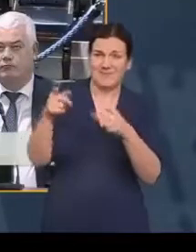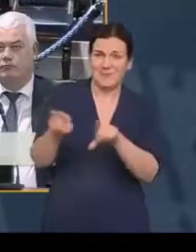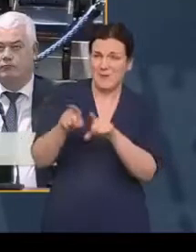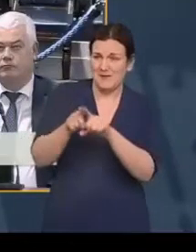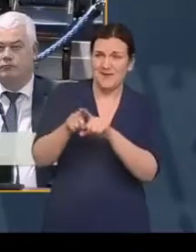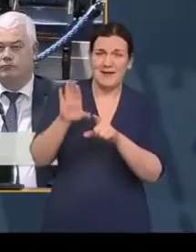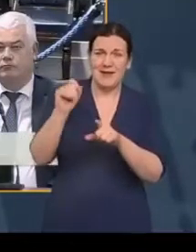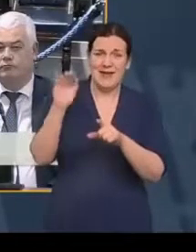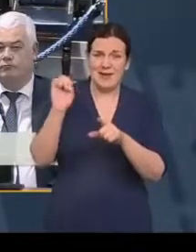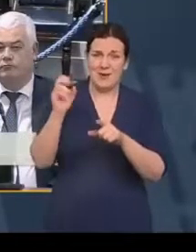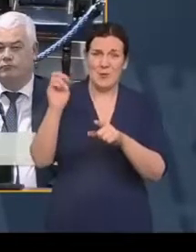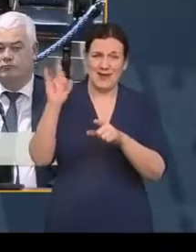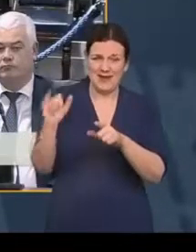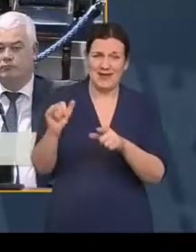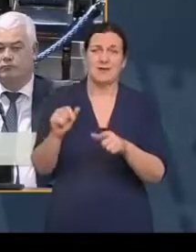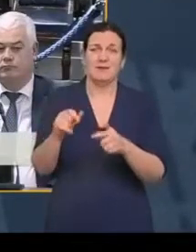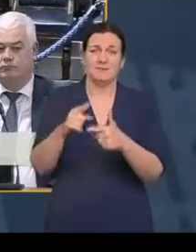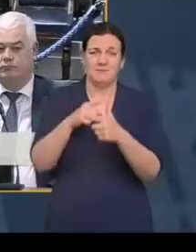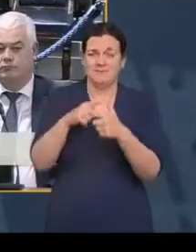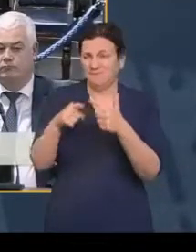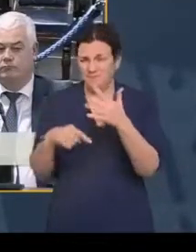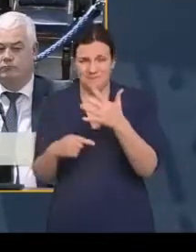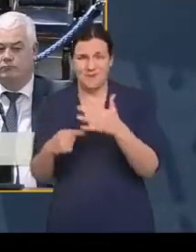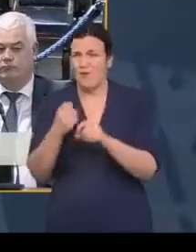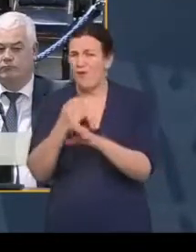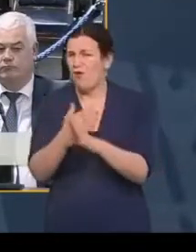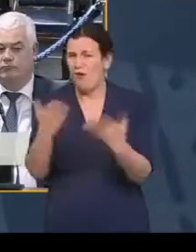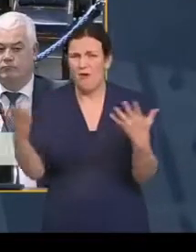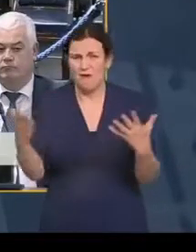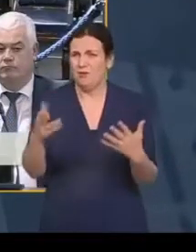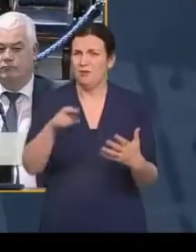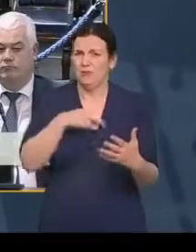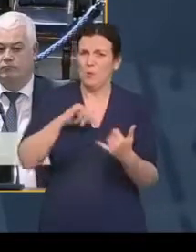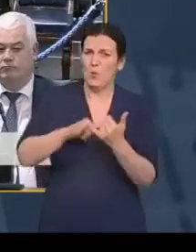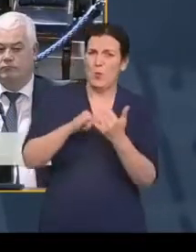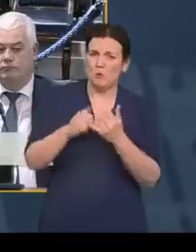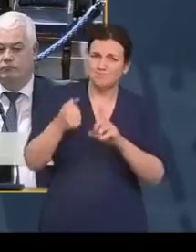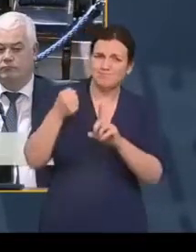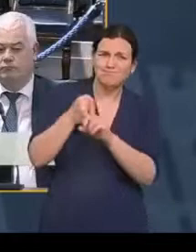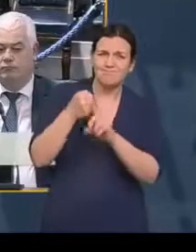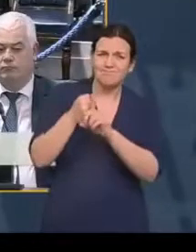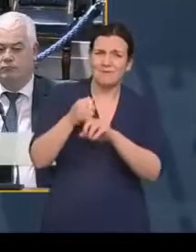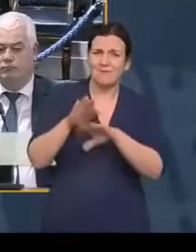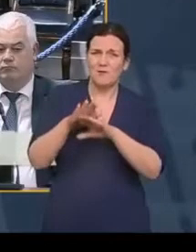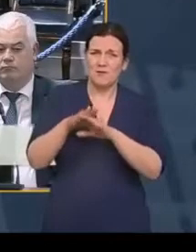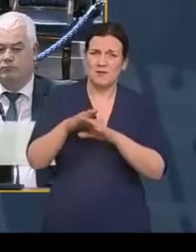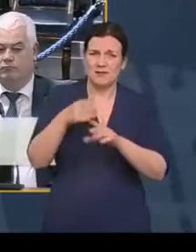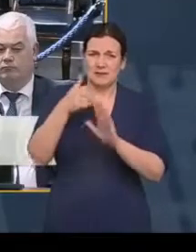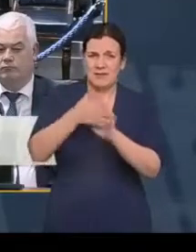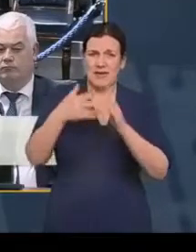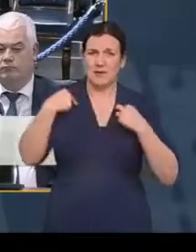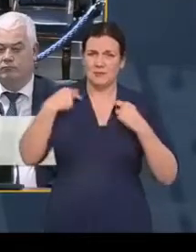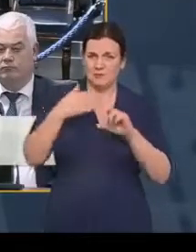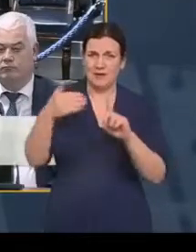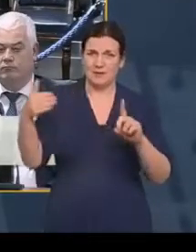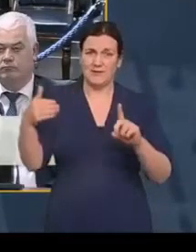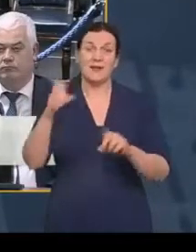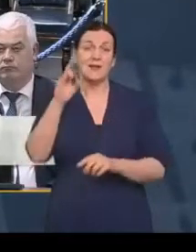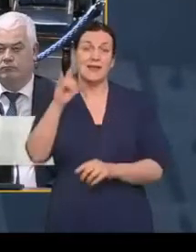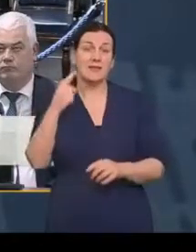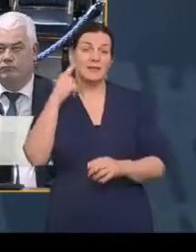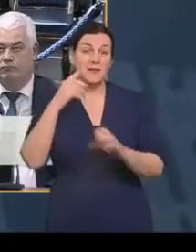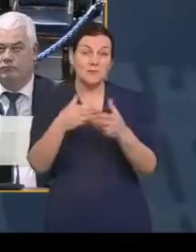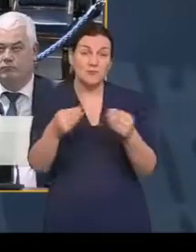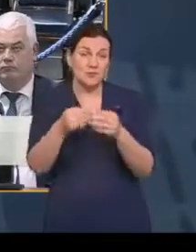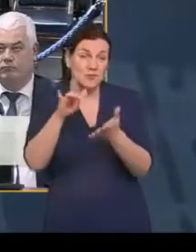Leanna Quigley, and to all those who have been advocates for sign language recognition for the deaf community. The Kerry